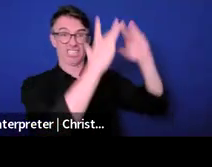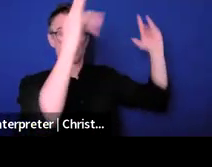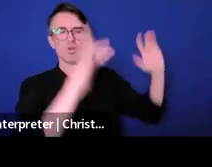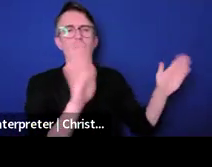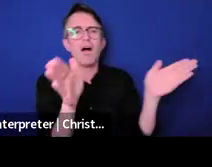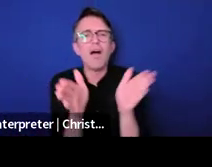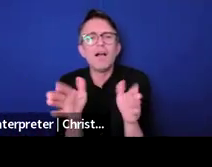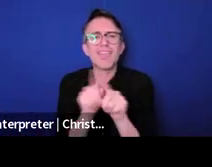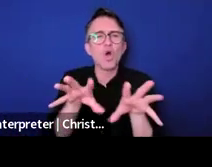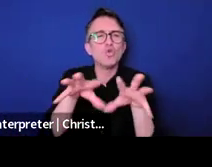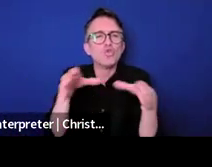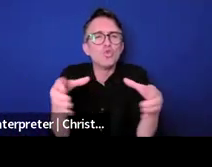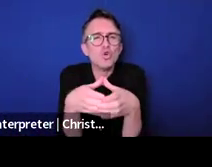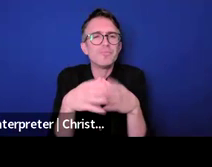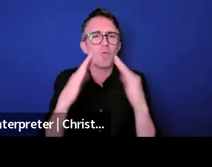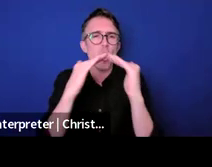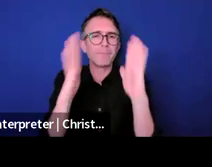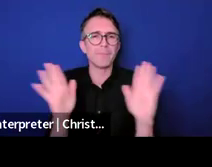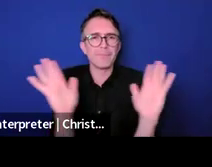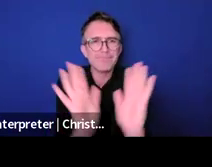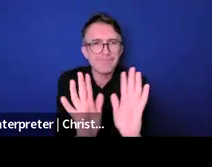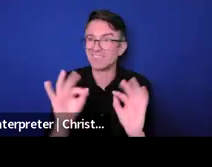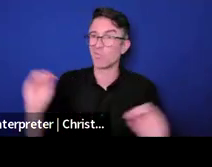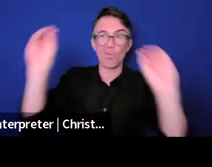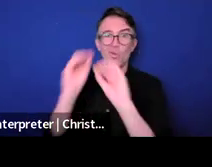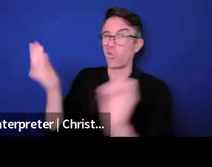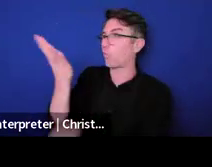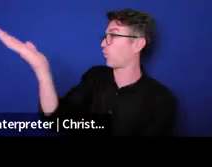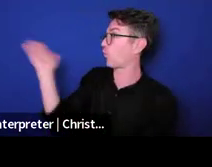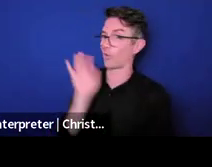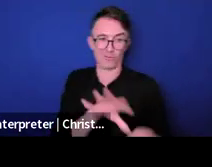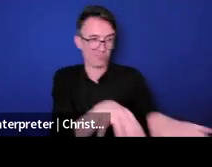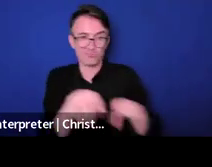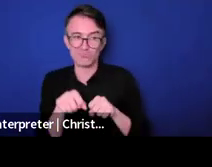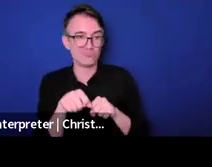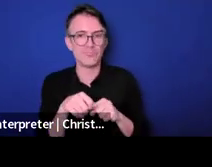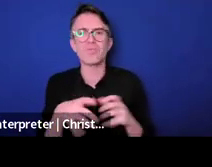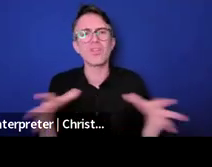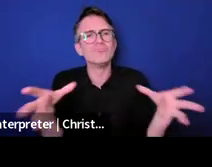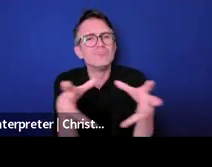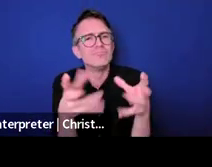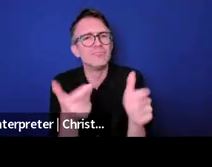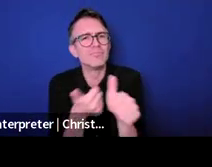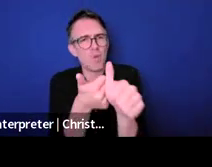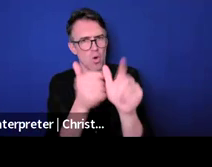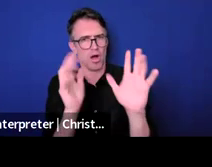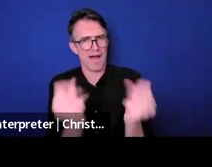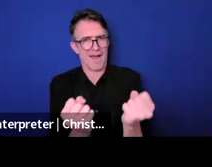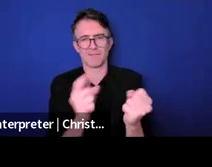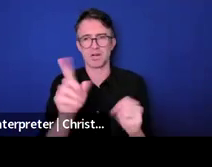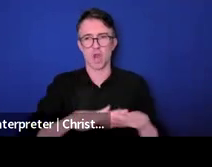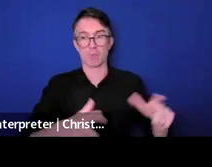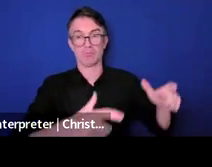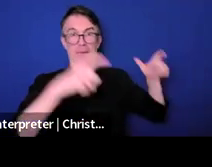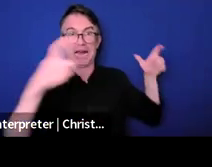elaborated. One thing that I would want to say, that despite multiple emergencies that Armenia has faced throughout the years,